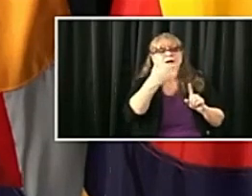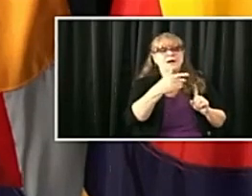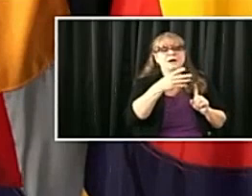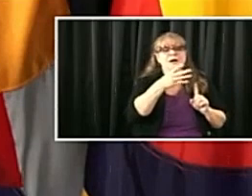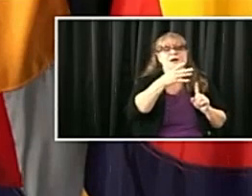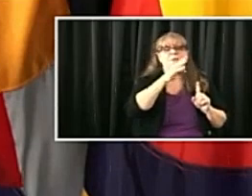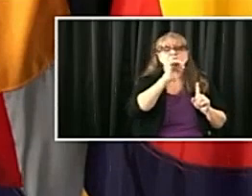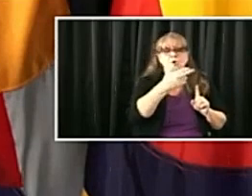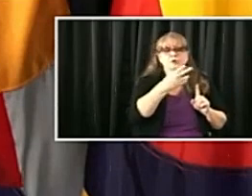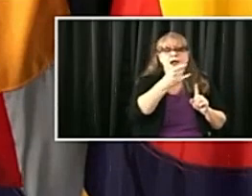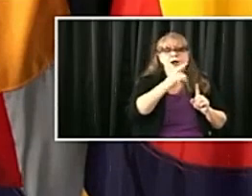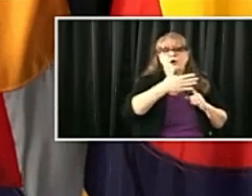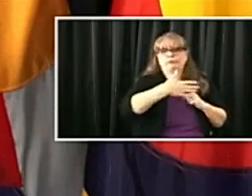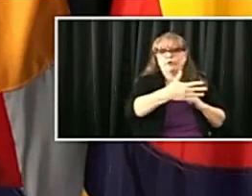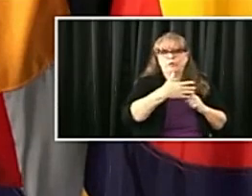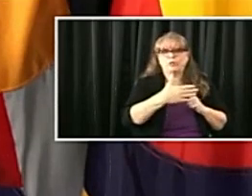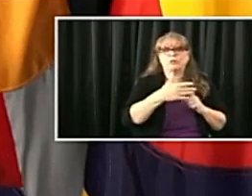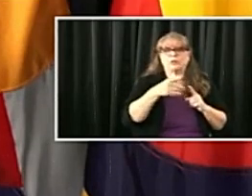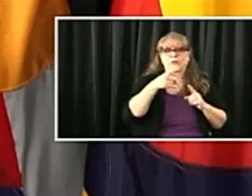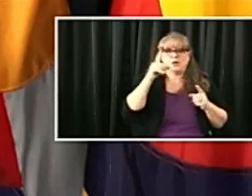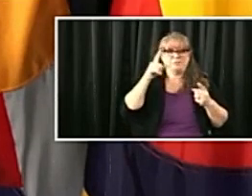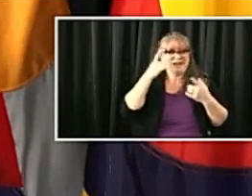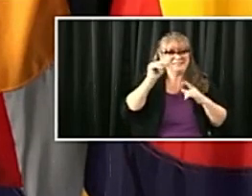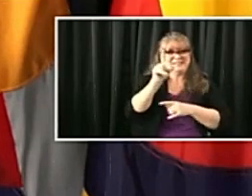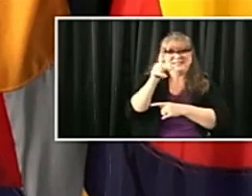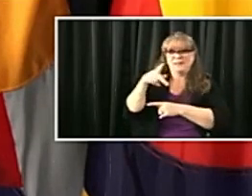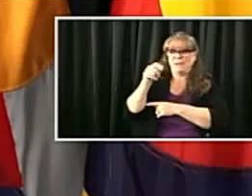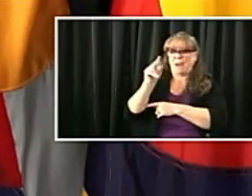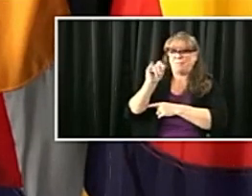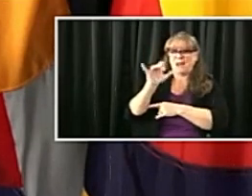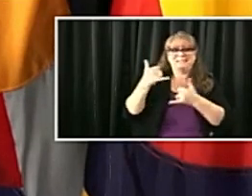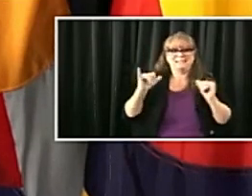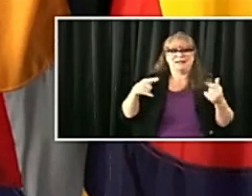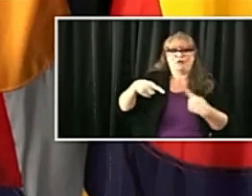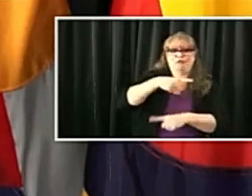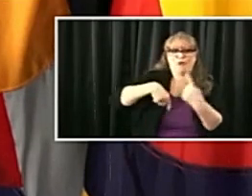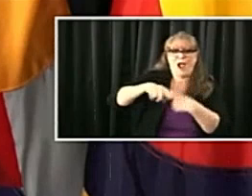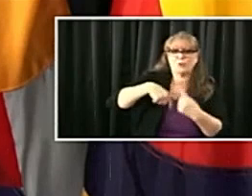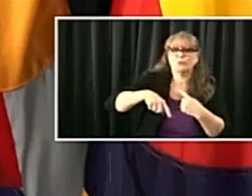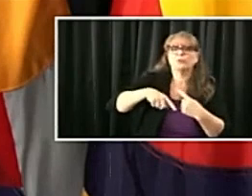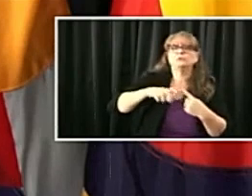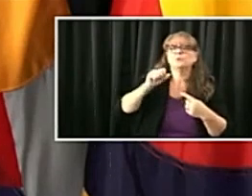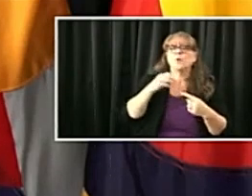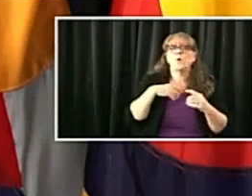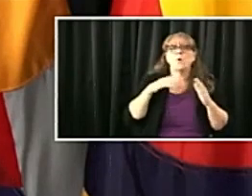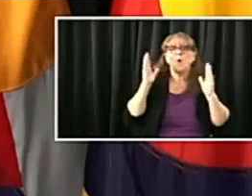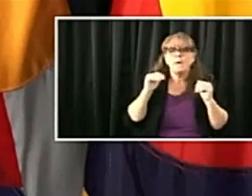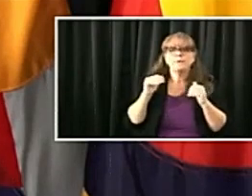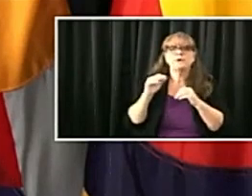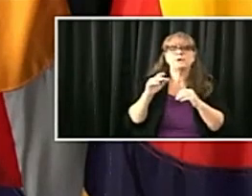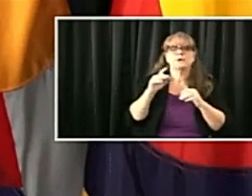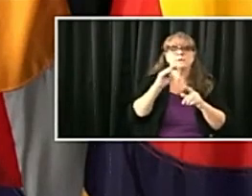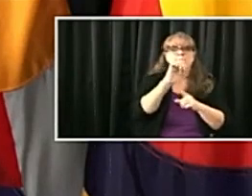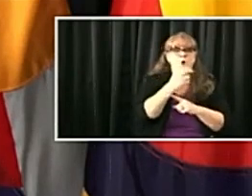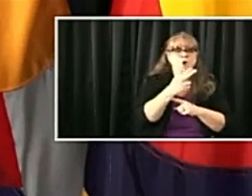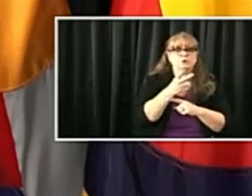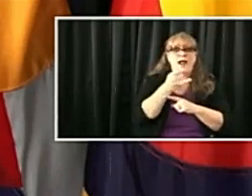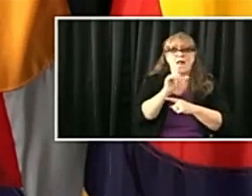over, but the pandemic's not over. Let's call that, March, April, May. And then finally, winding down the dial altogether. So that's